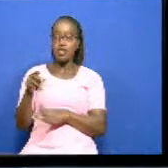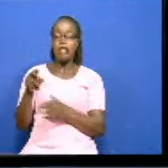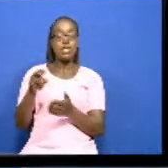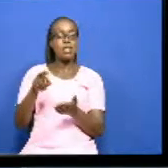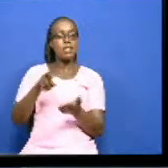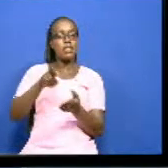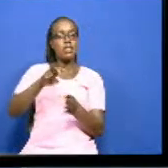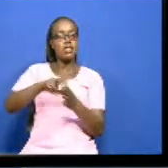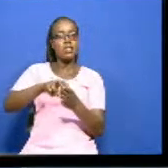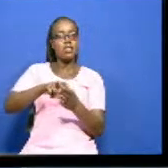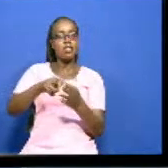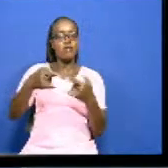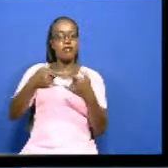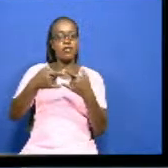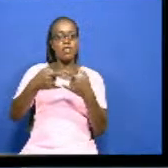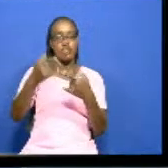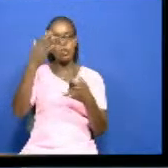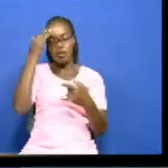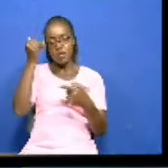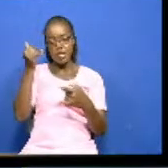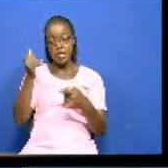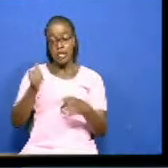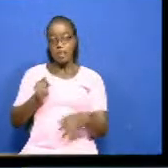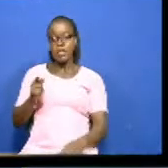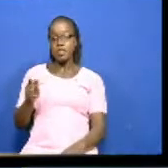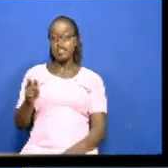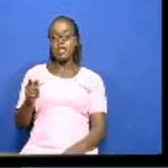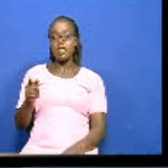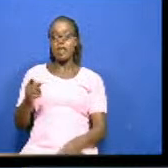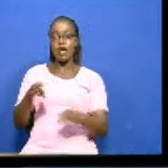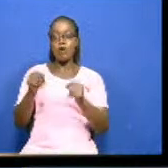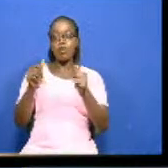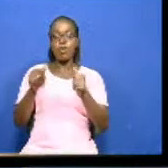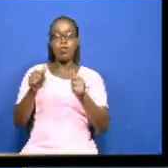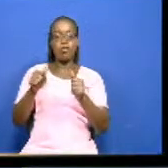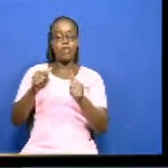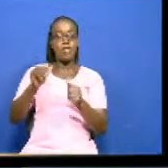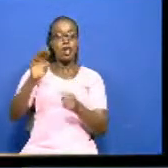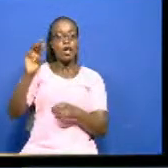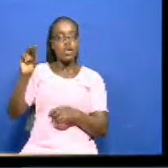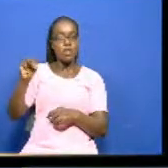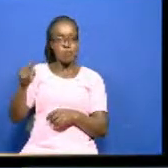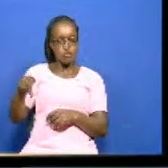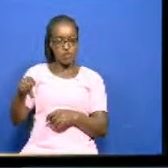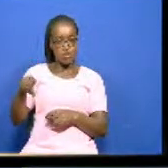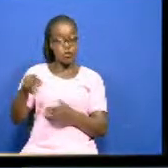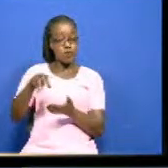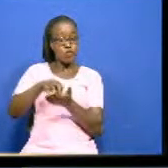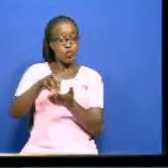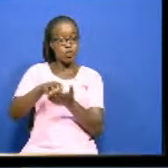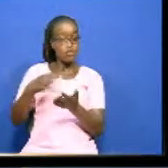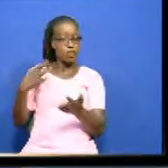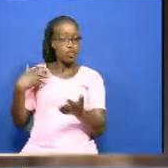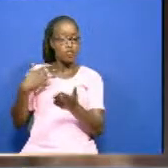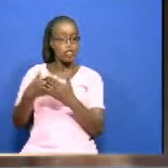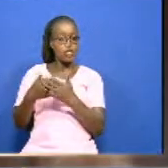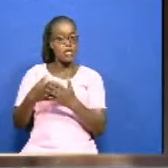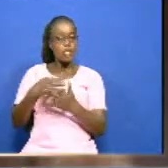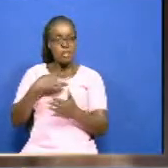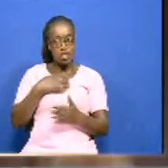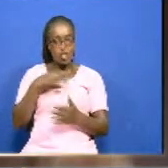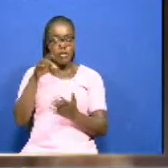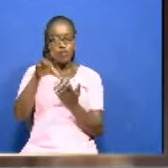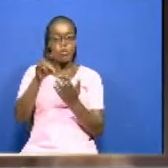vacant on grounds that Wanjiku Kibe was not qualified to vie for the parliamentary seat since she had not resigned as a